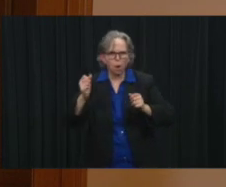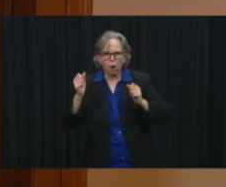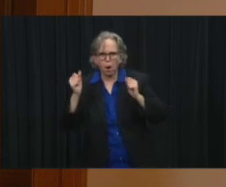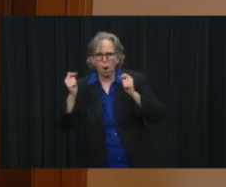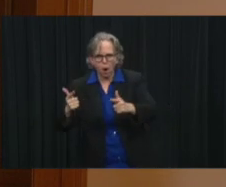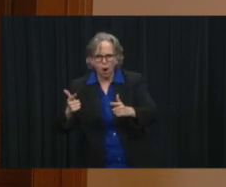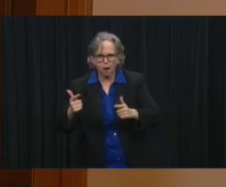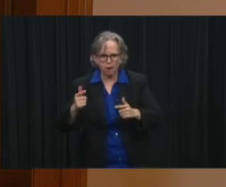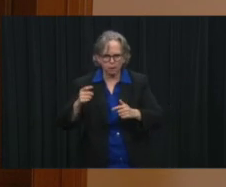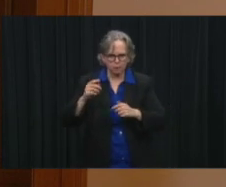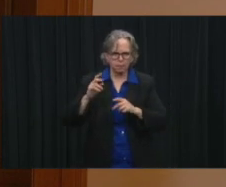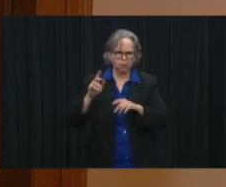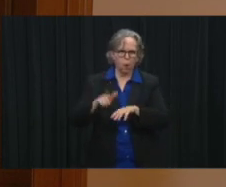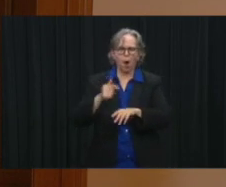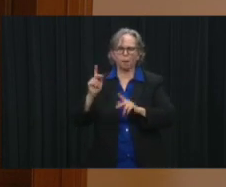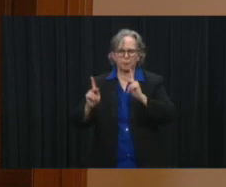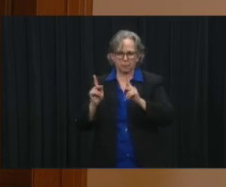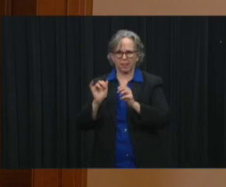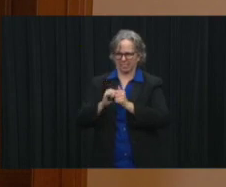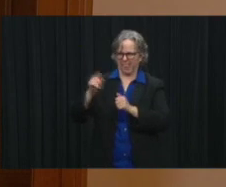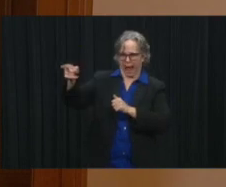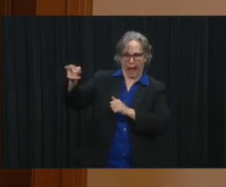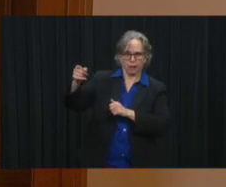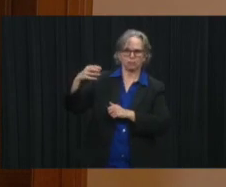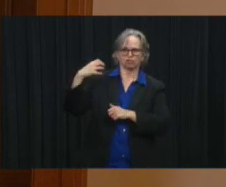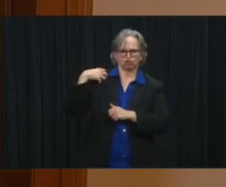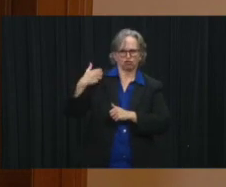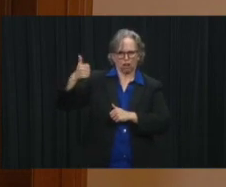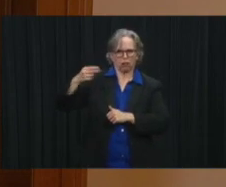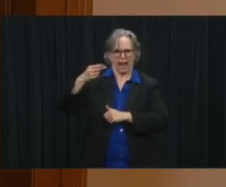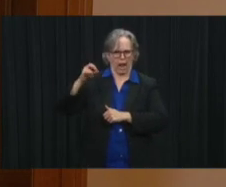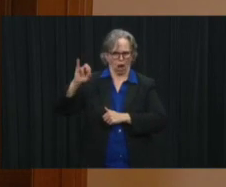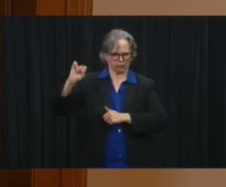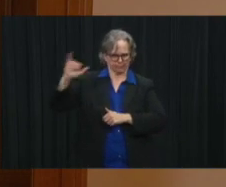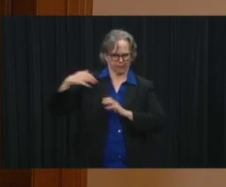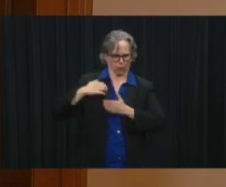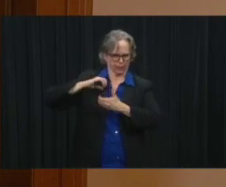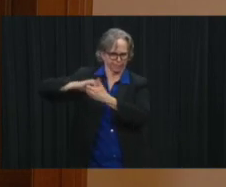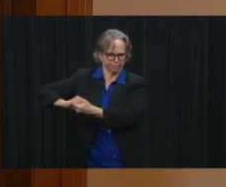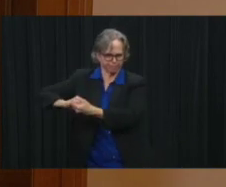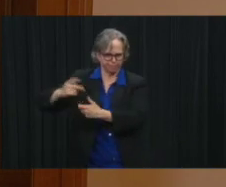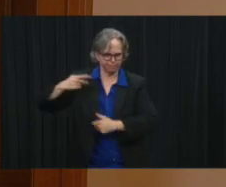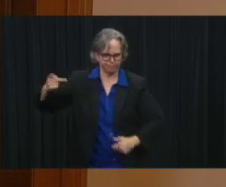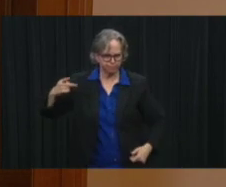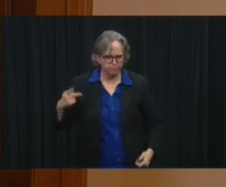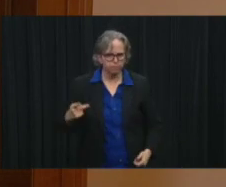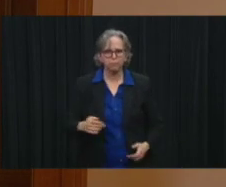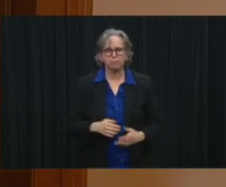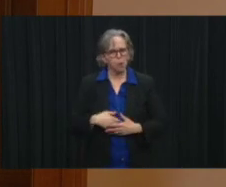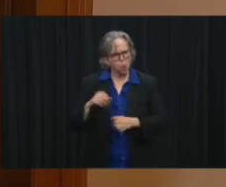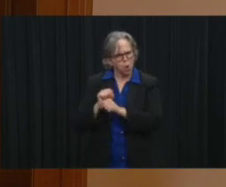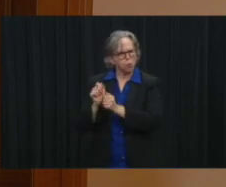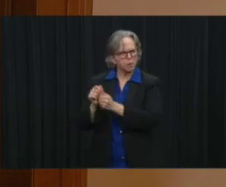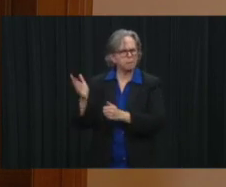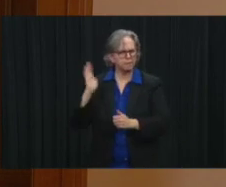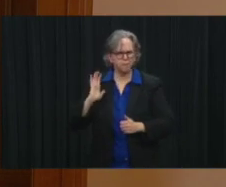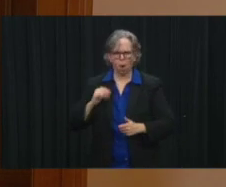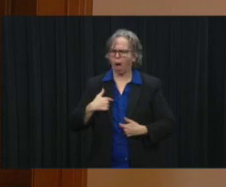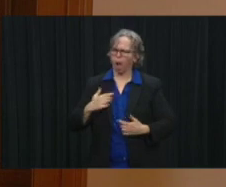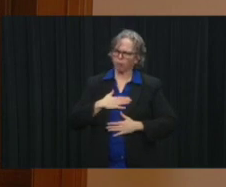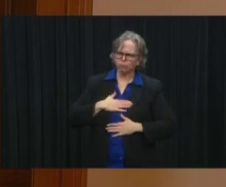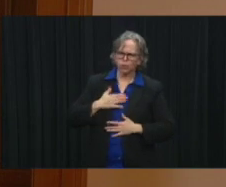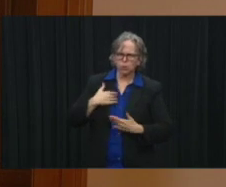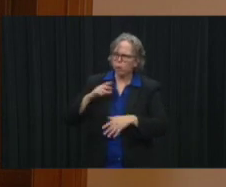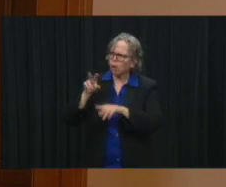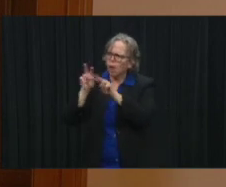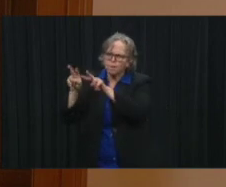great honor. He's wonderful to work beside, and I look forward to working with him in the days to come. I want